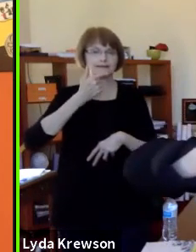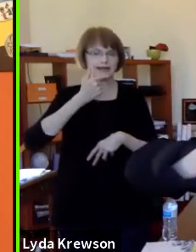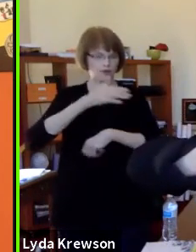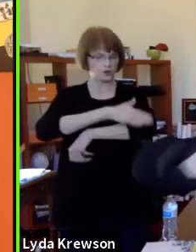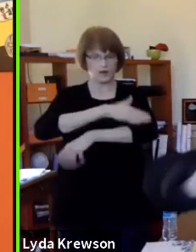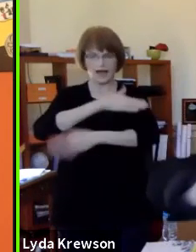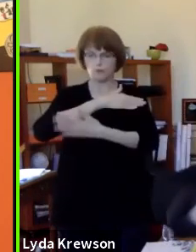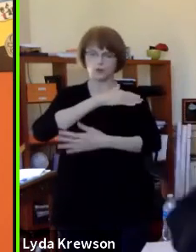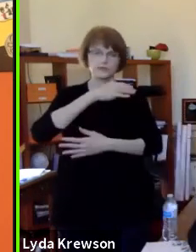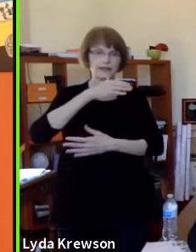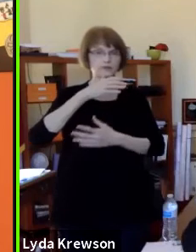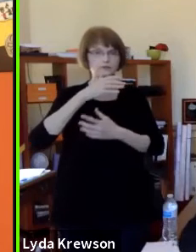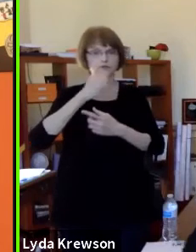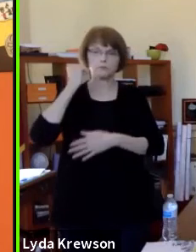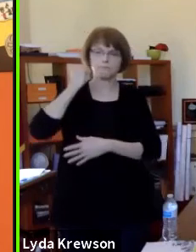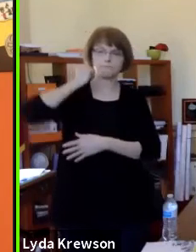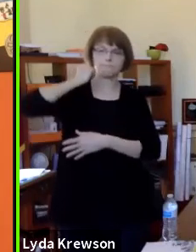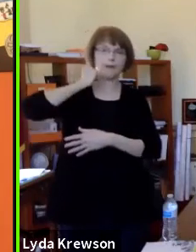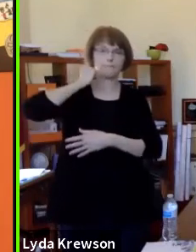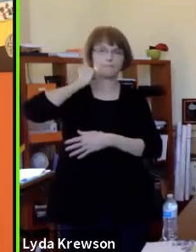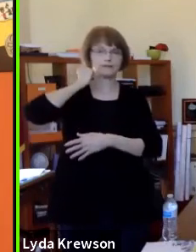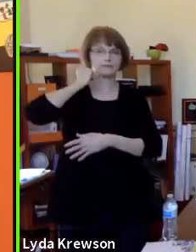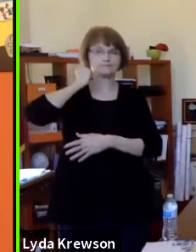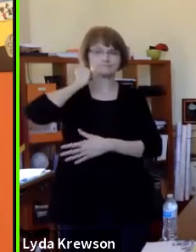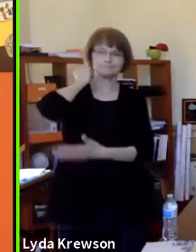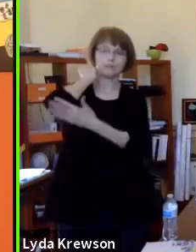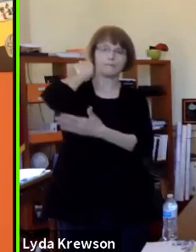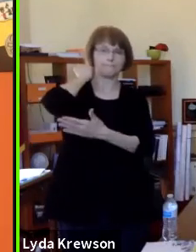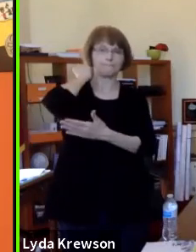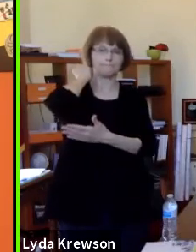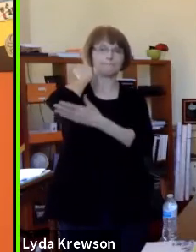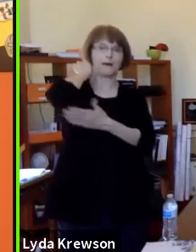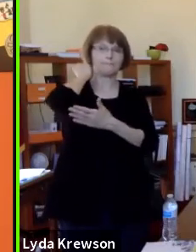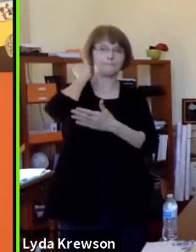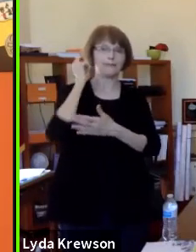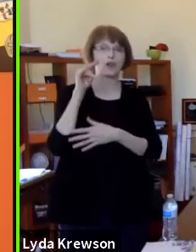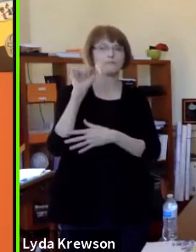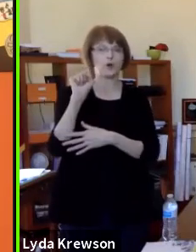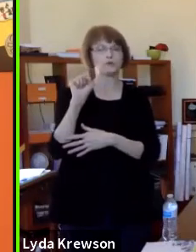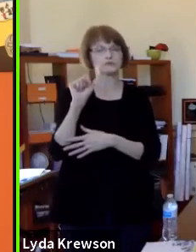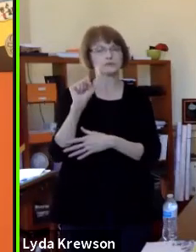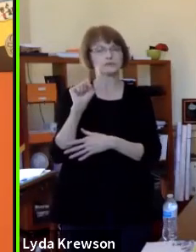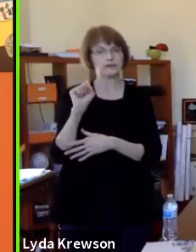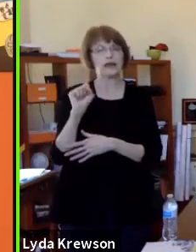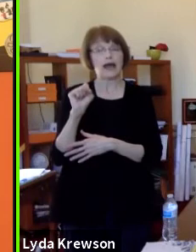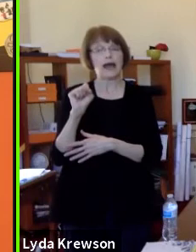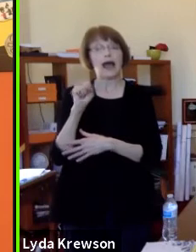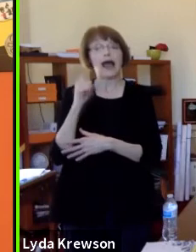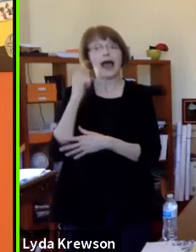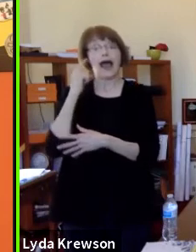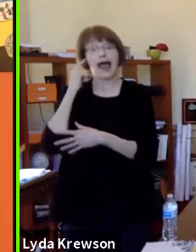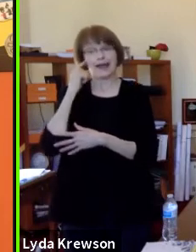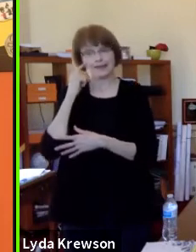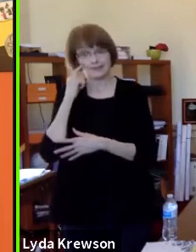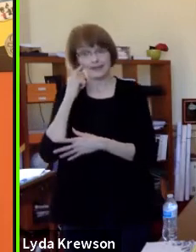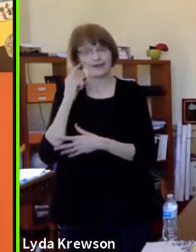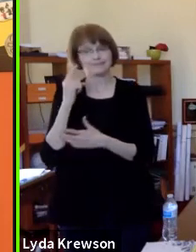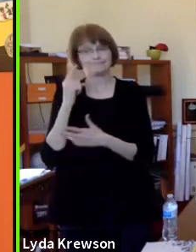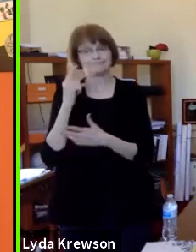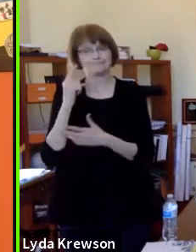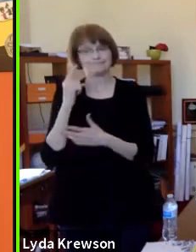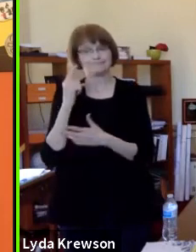with someone. I think there are some things that will stay with us for a while, and shaking hands is one of those things that I doubt if